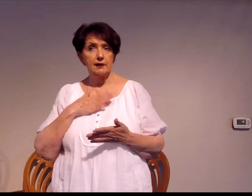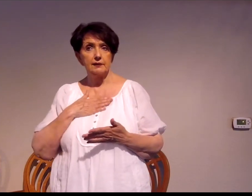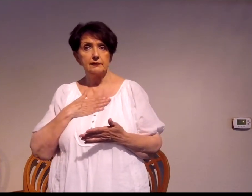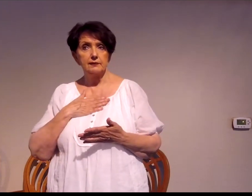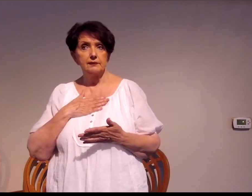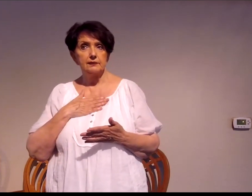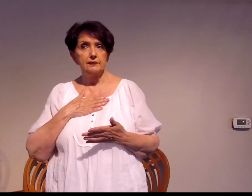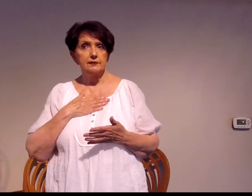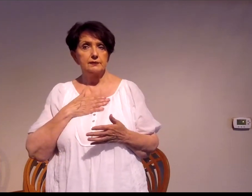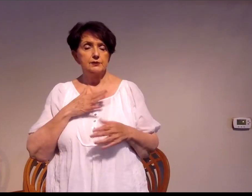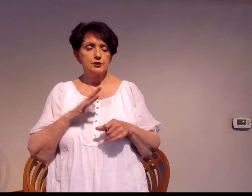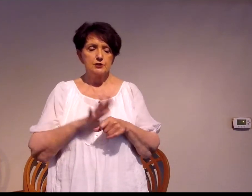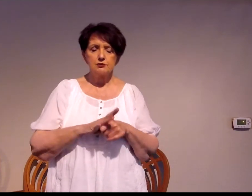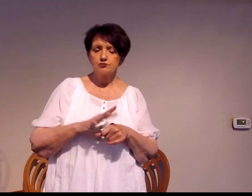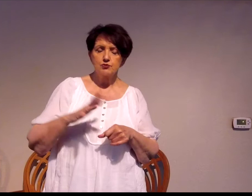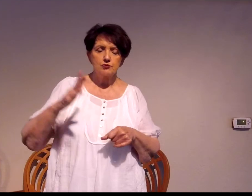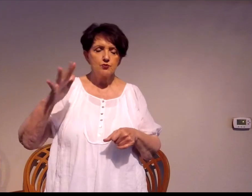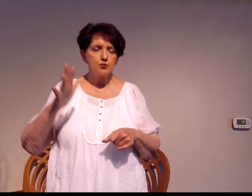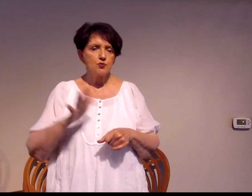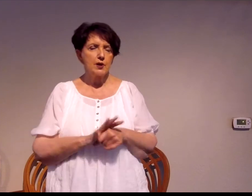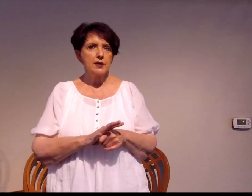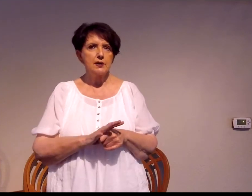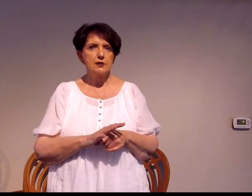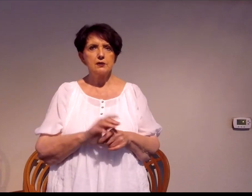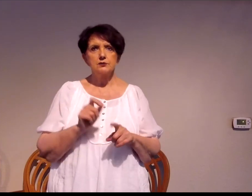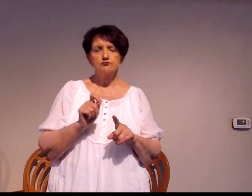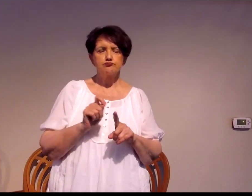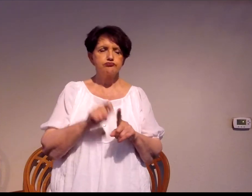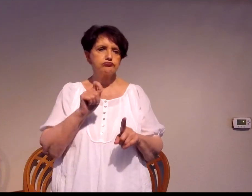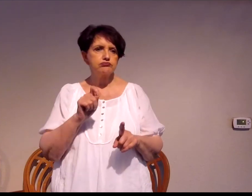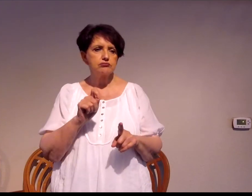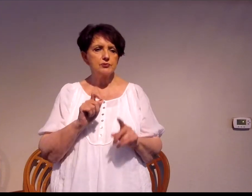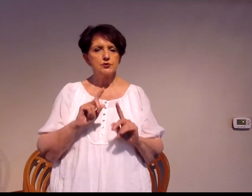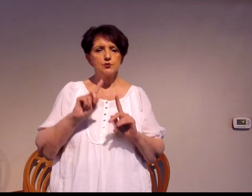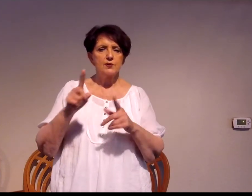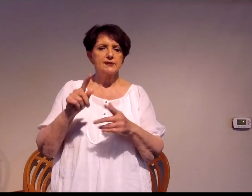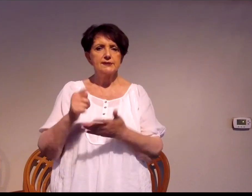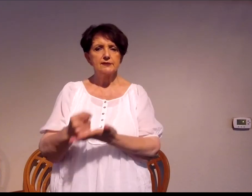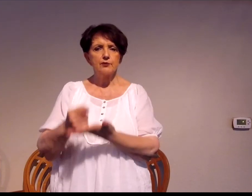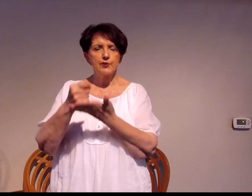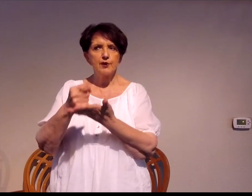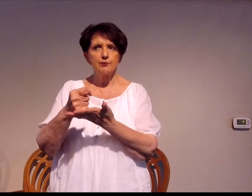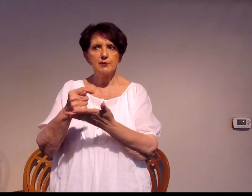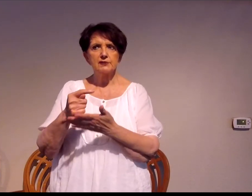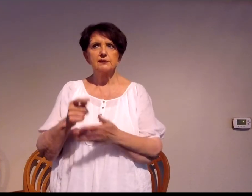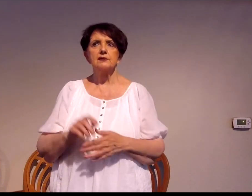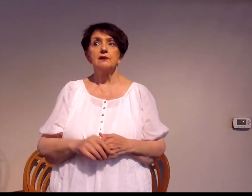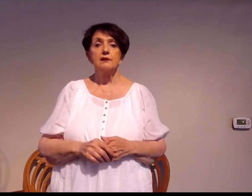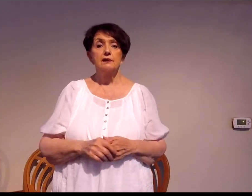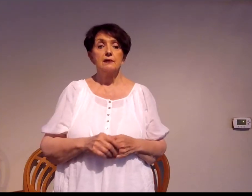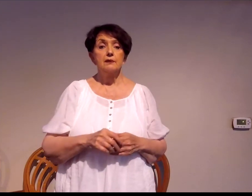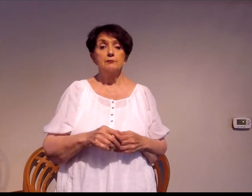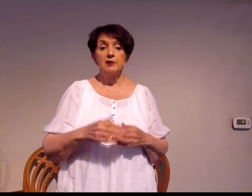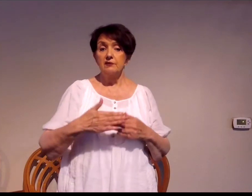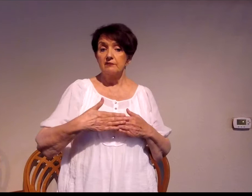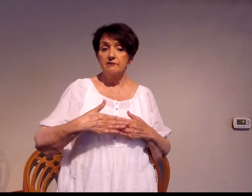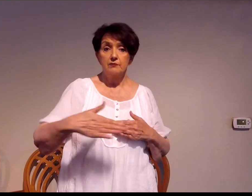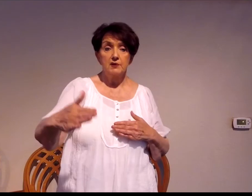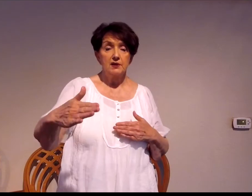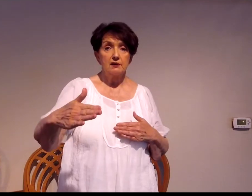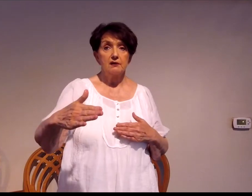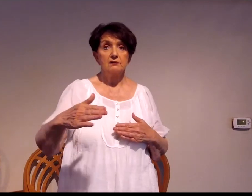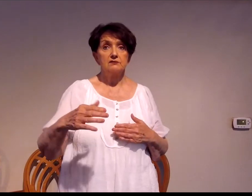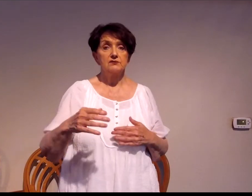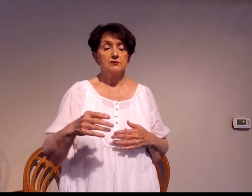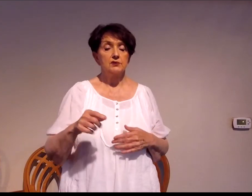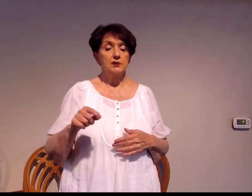her into a rage and got her triggered, and she went into see her therapist, yada, yada. But from that moment on, for a couple of weeks, she was